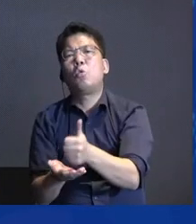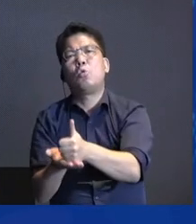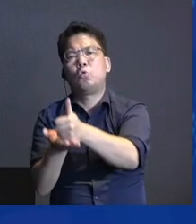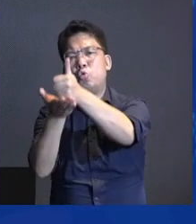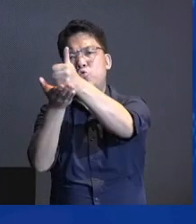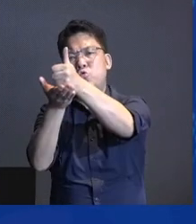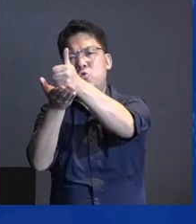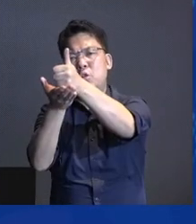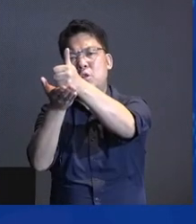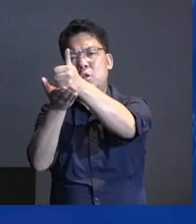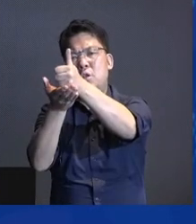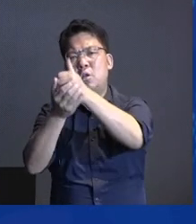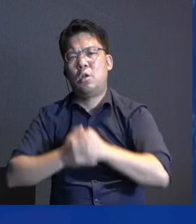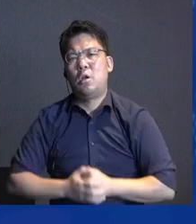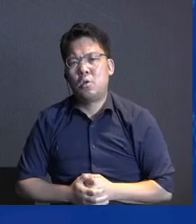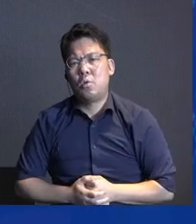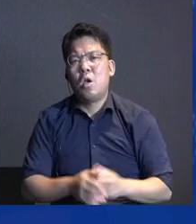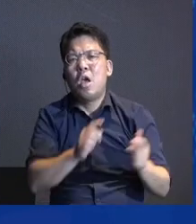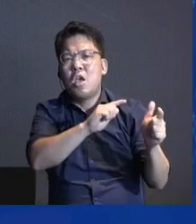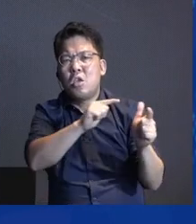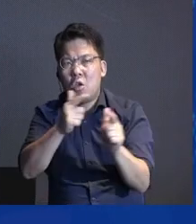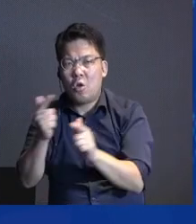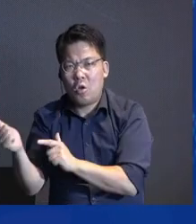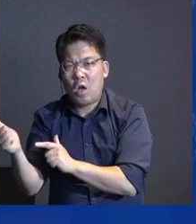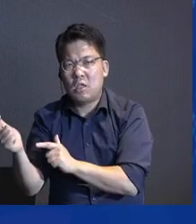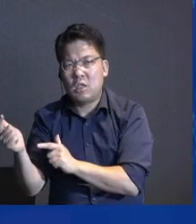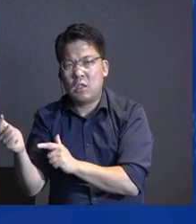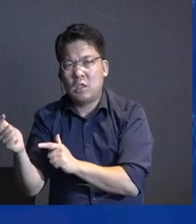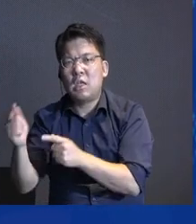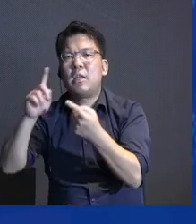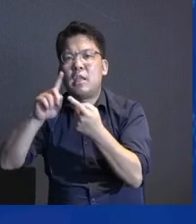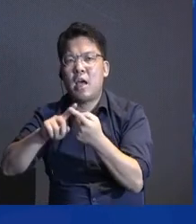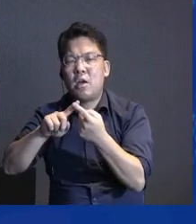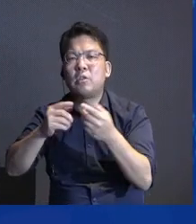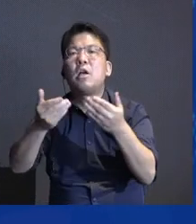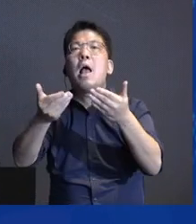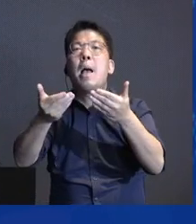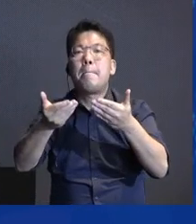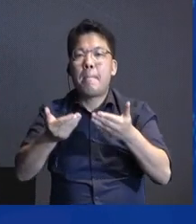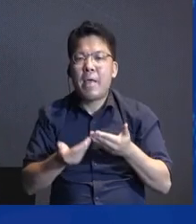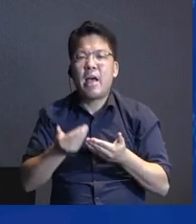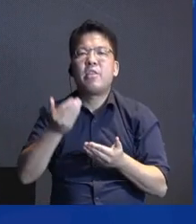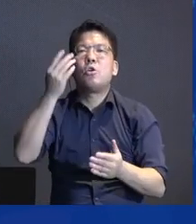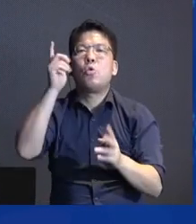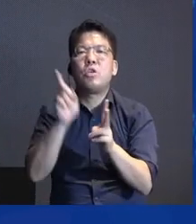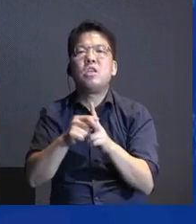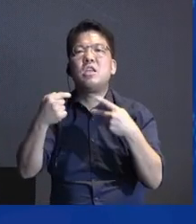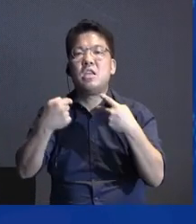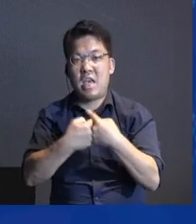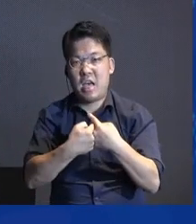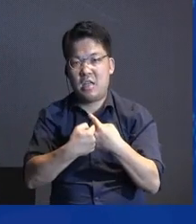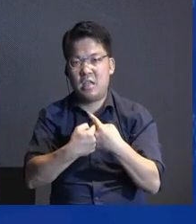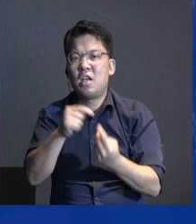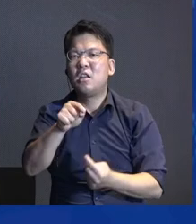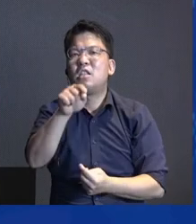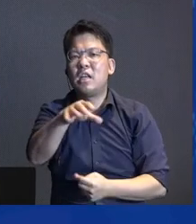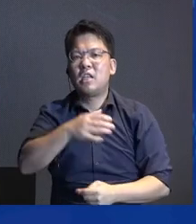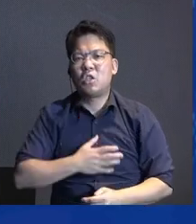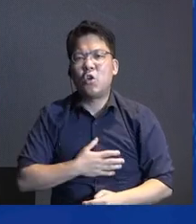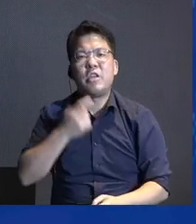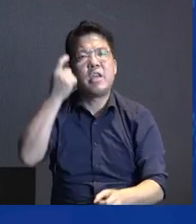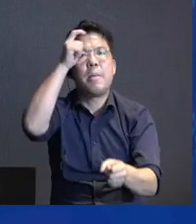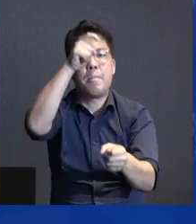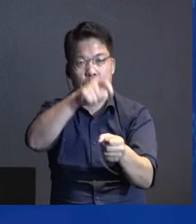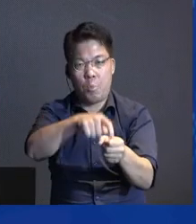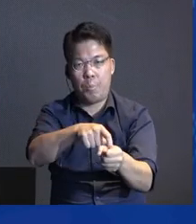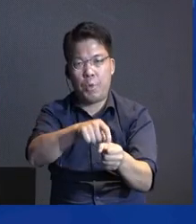Recently, however, the concentration of the population has led to a life in which people do not even know